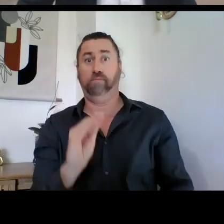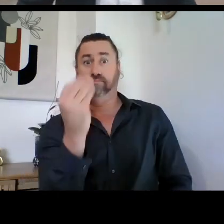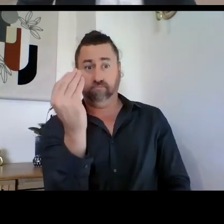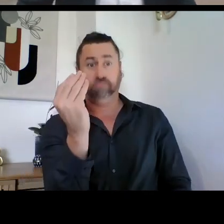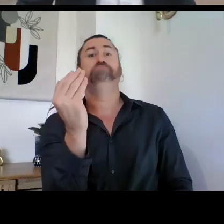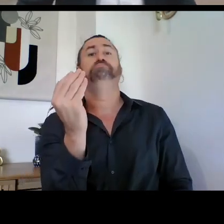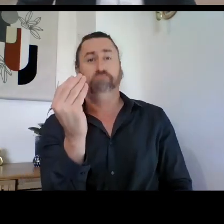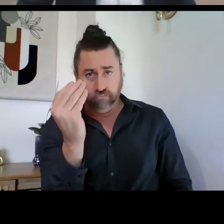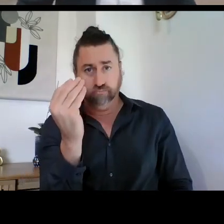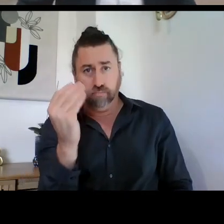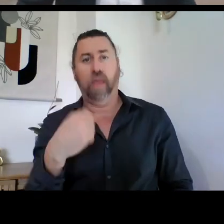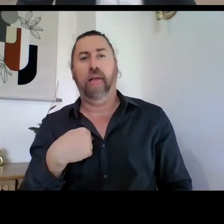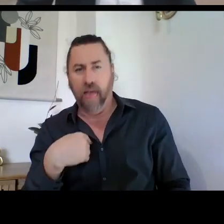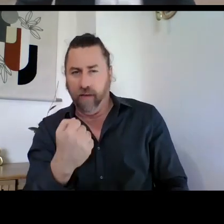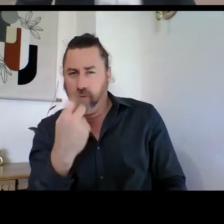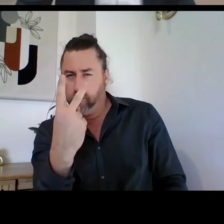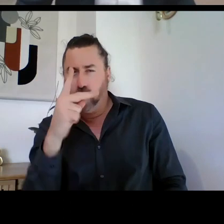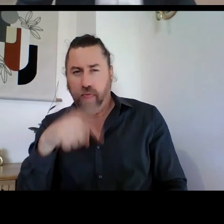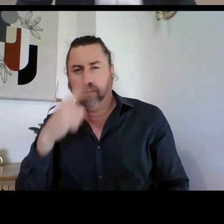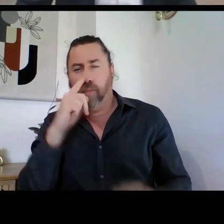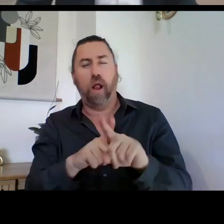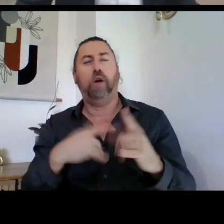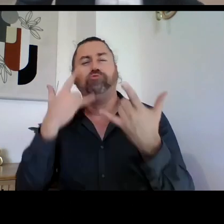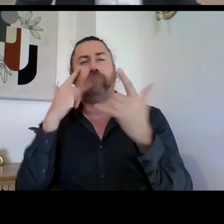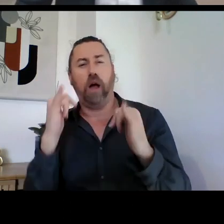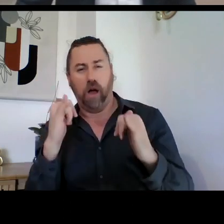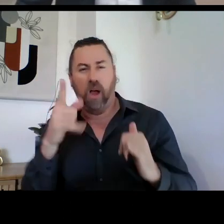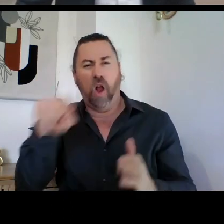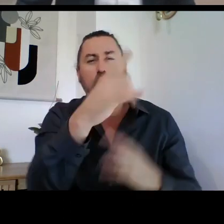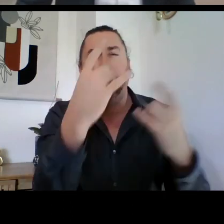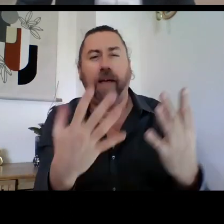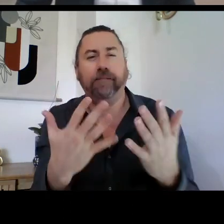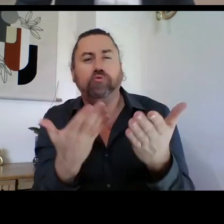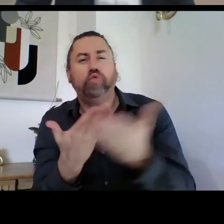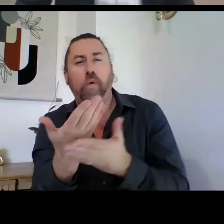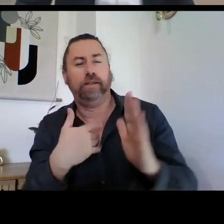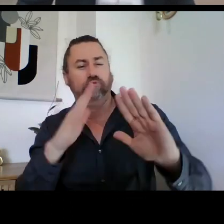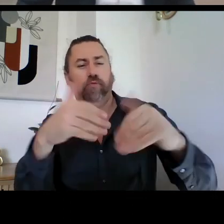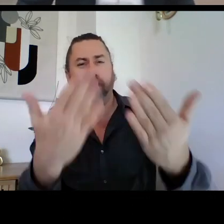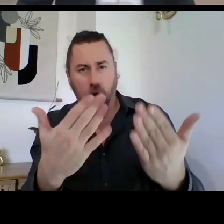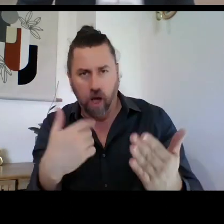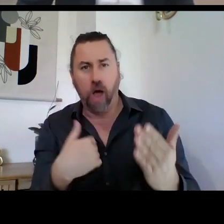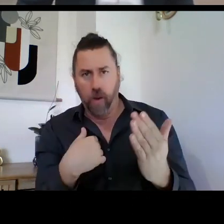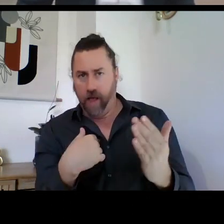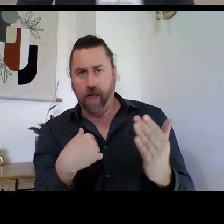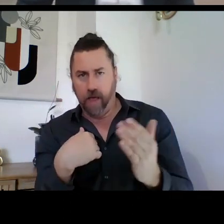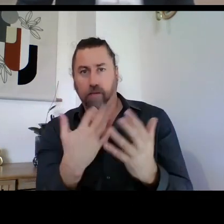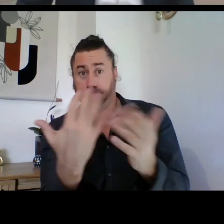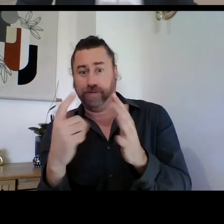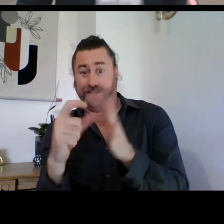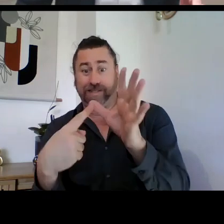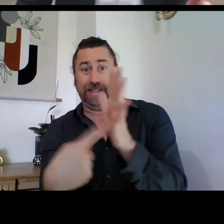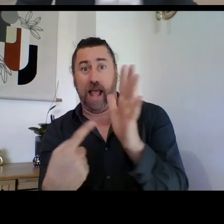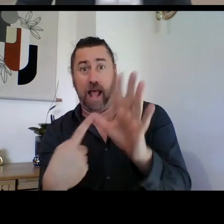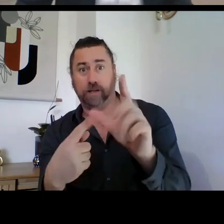was used to collect data from around 2,000 people who were already in receipt of aged care services so that we could compare the results of